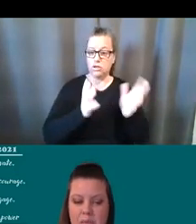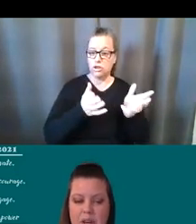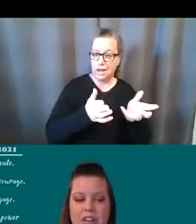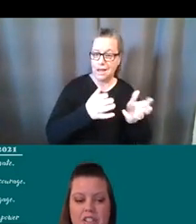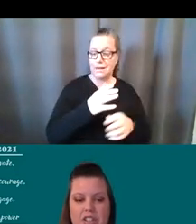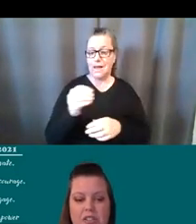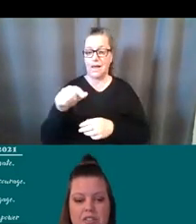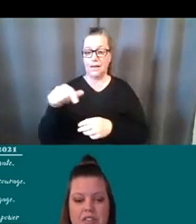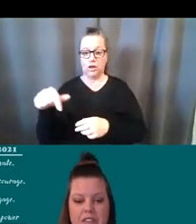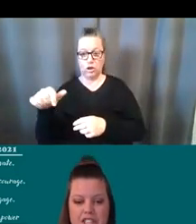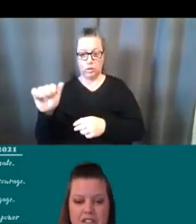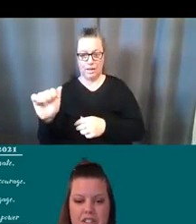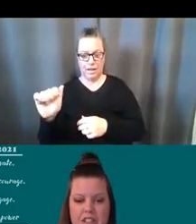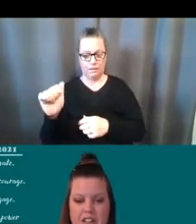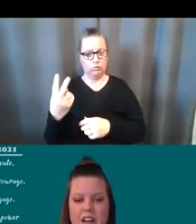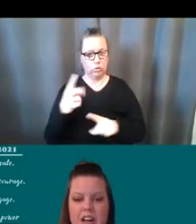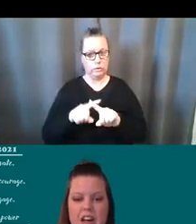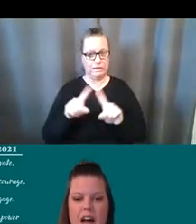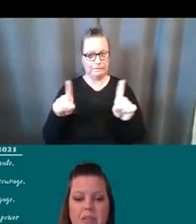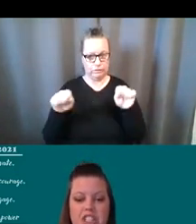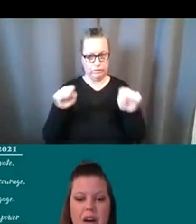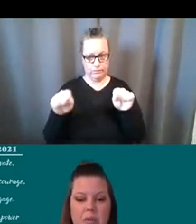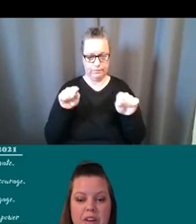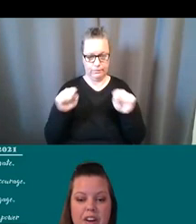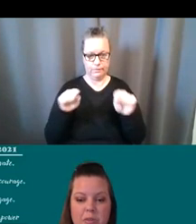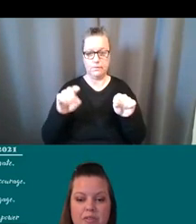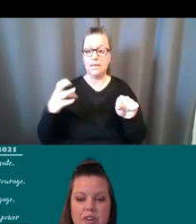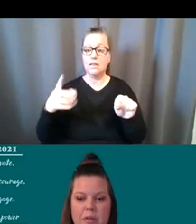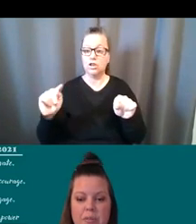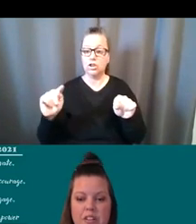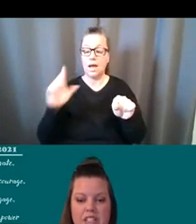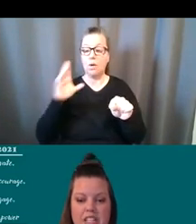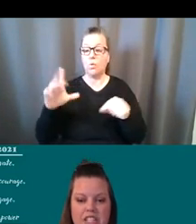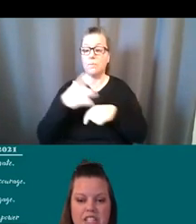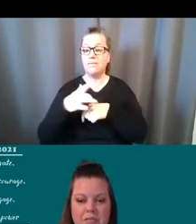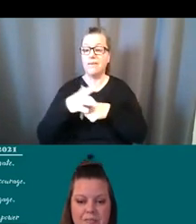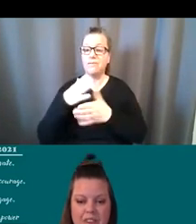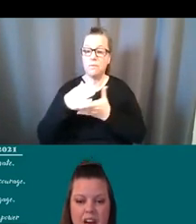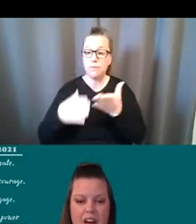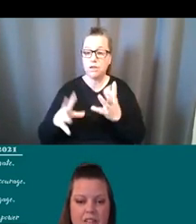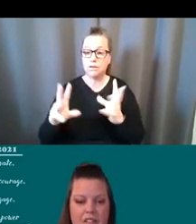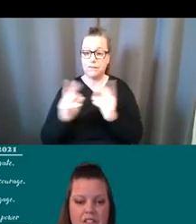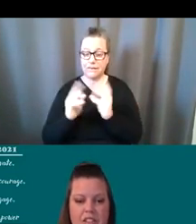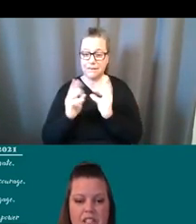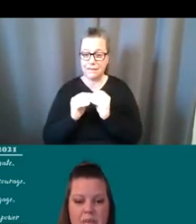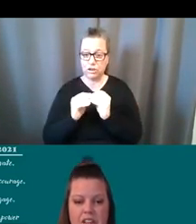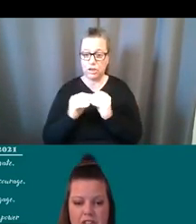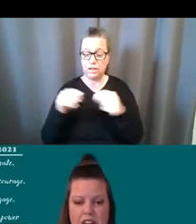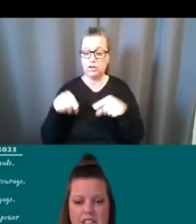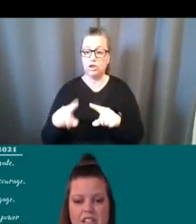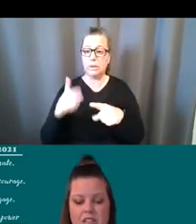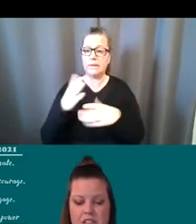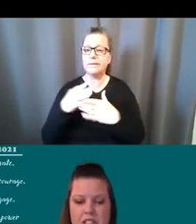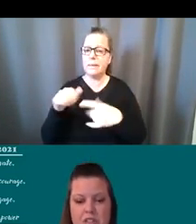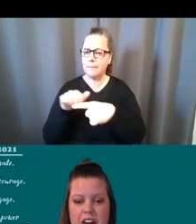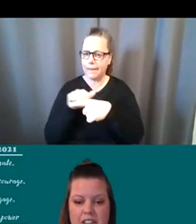just be aware, these are two different features. Chat will be available for parts of the session during some